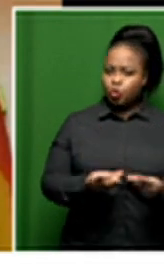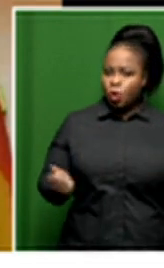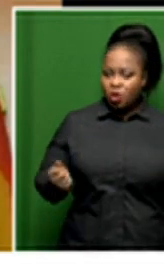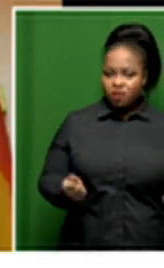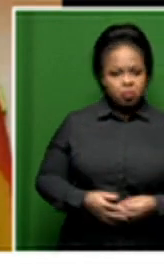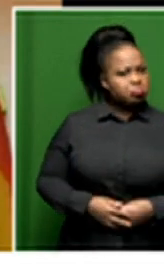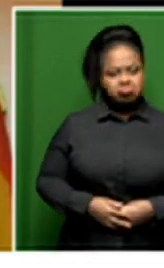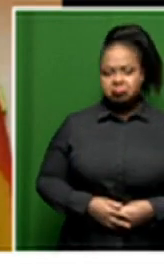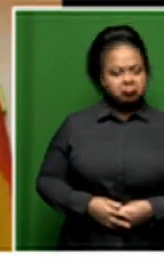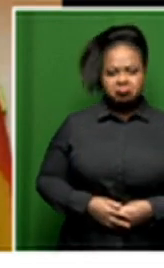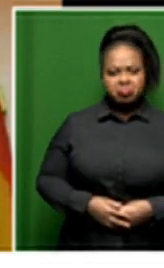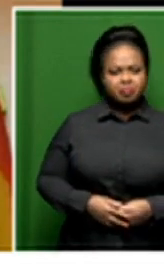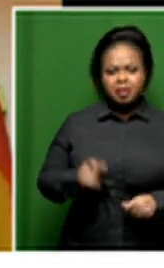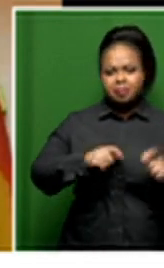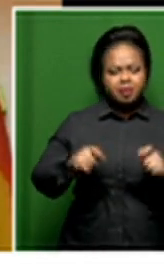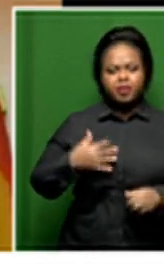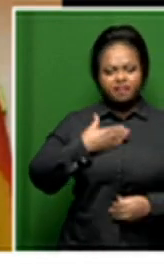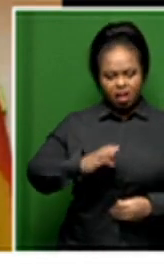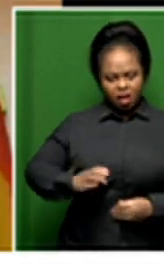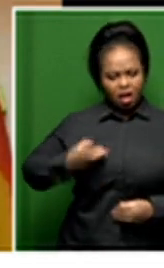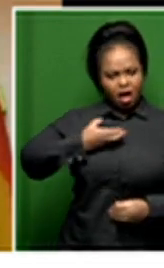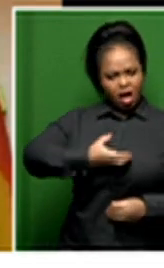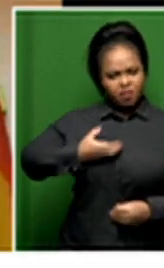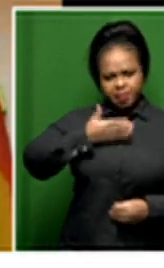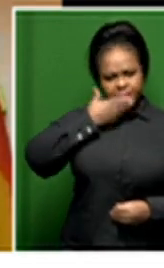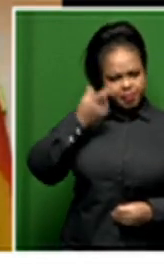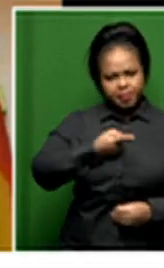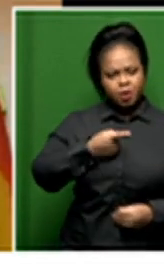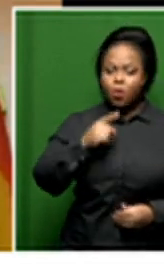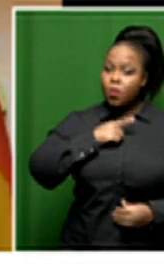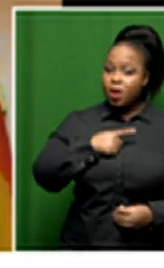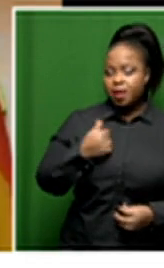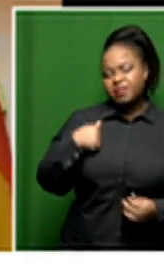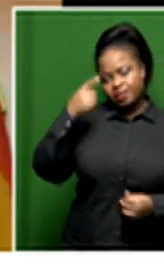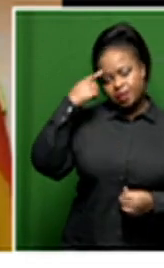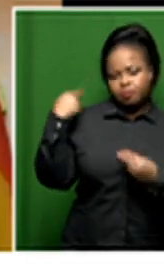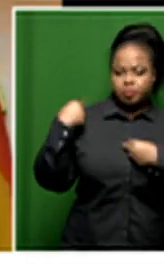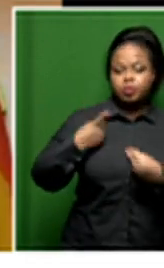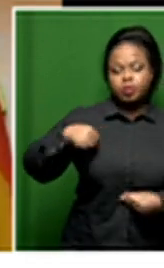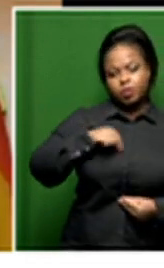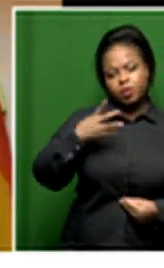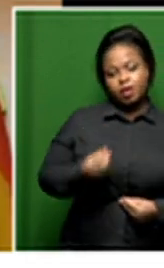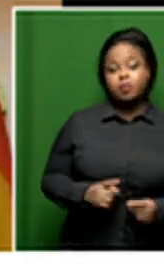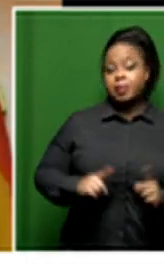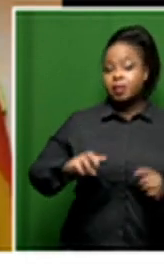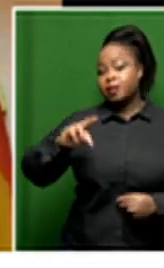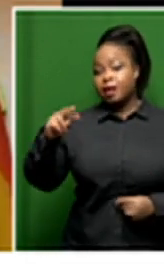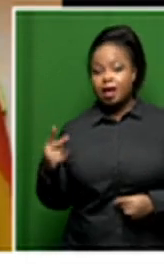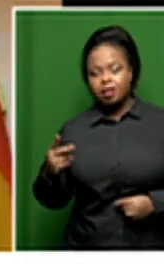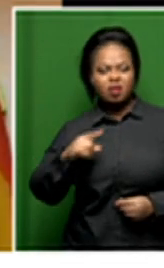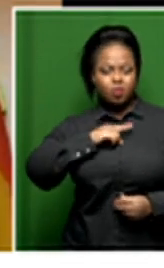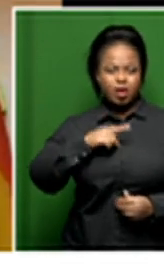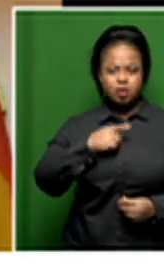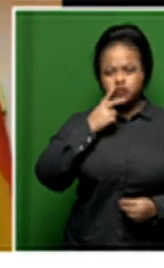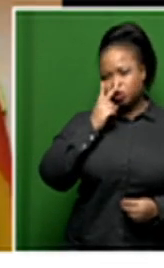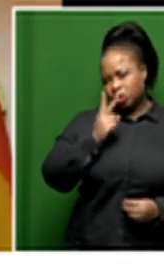building confidence to society. And I think we have that responsibility. I mean, of course, the other issue is that have